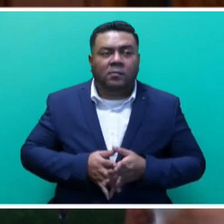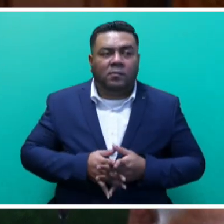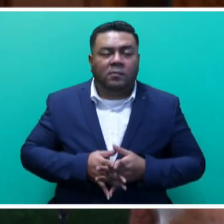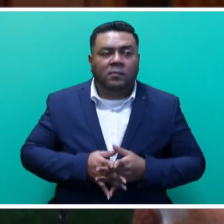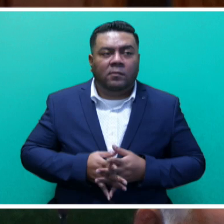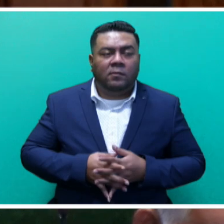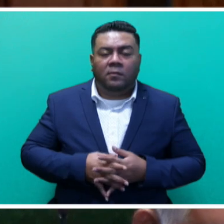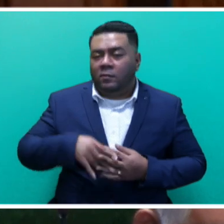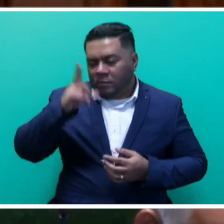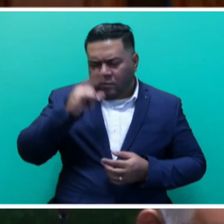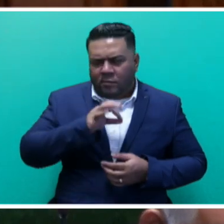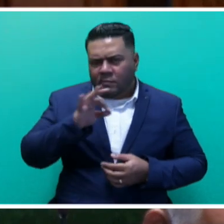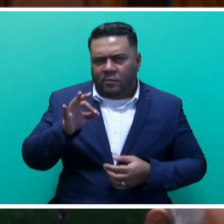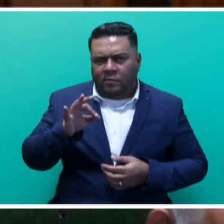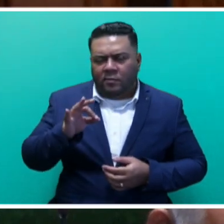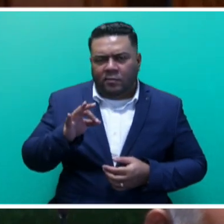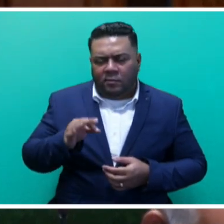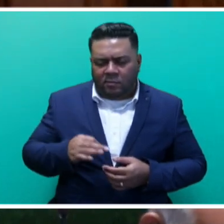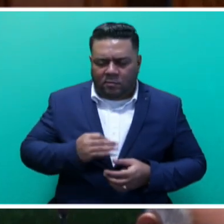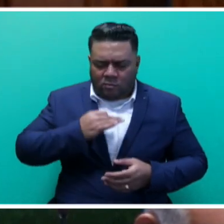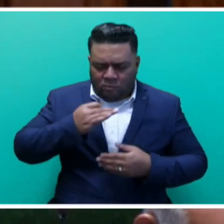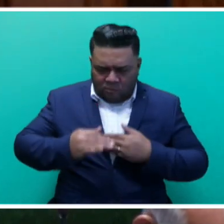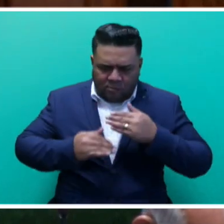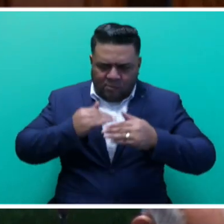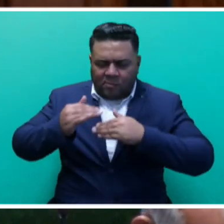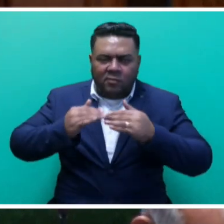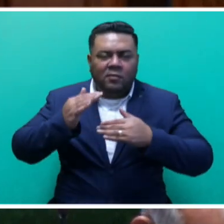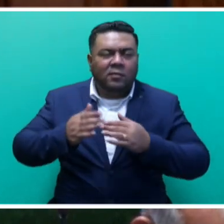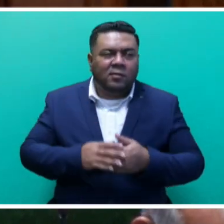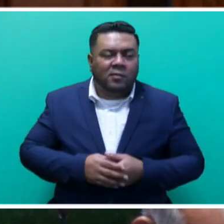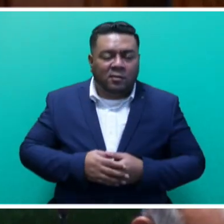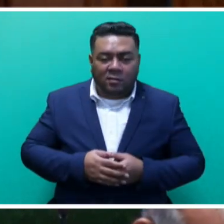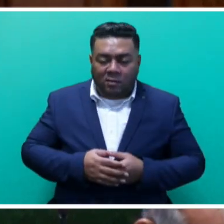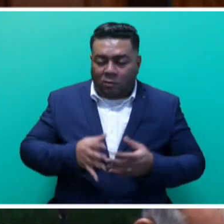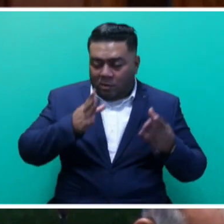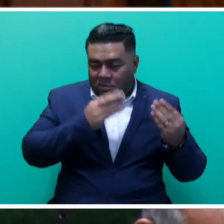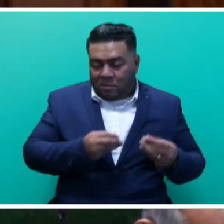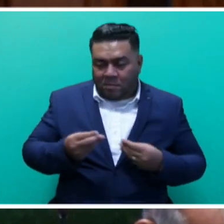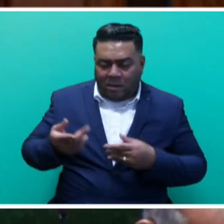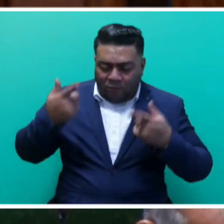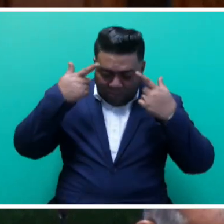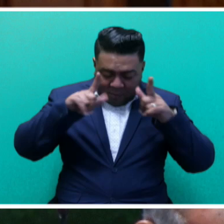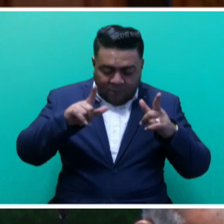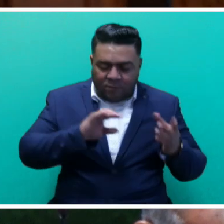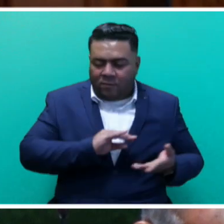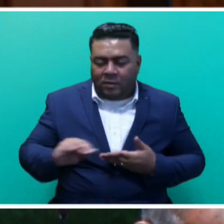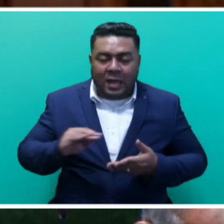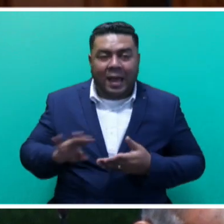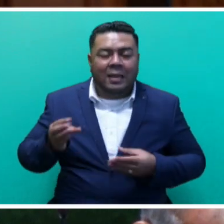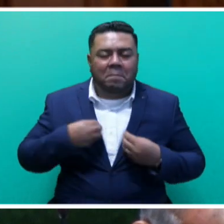he could not keep up with the supply, and the business